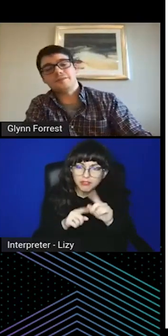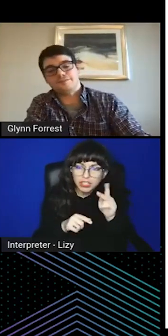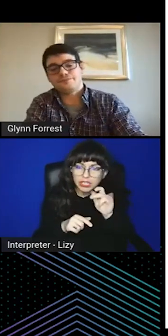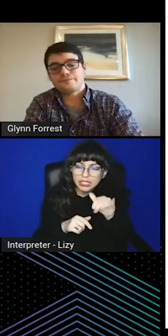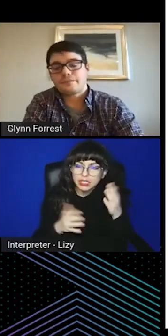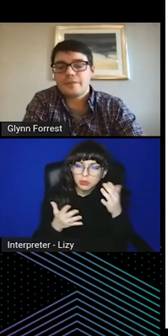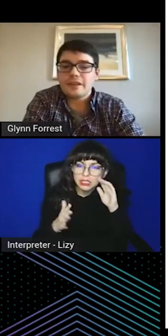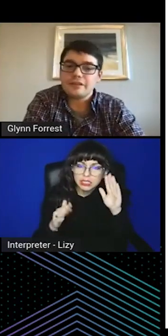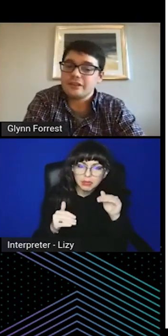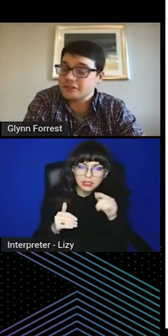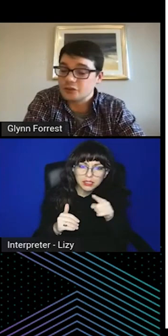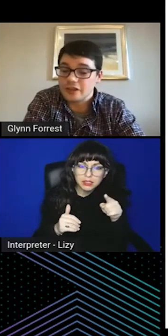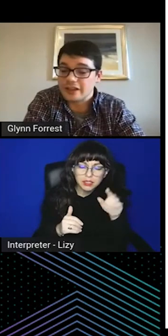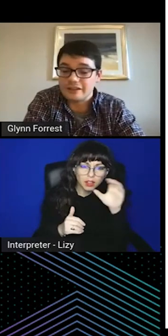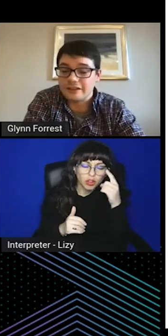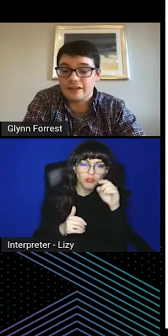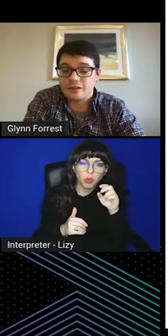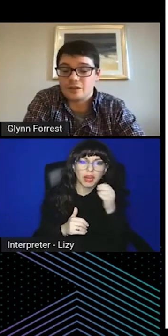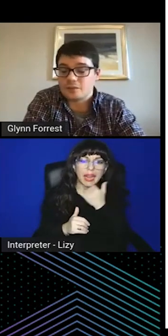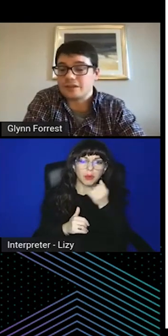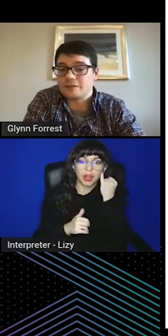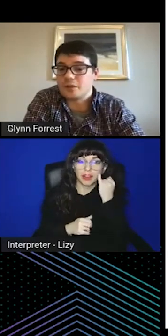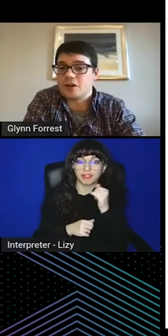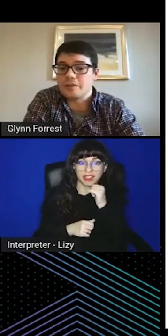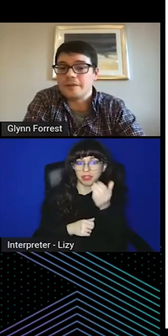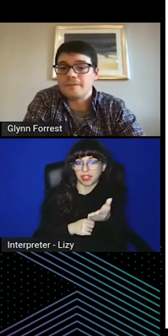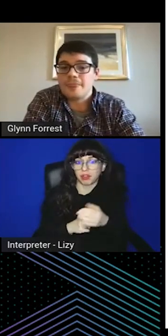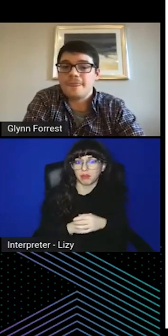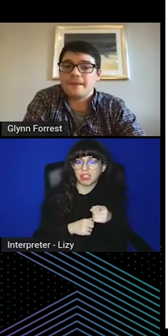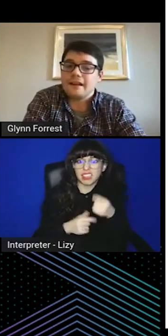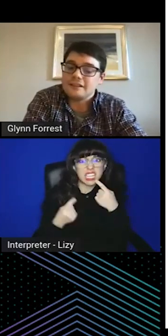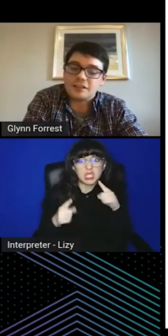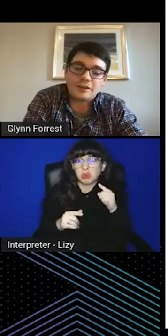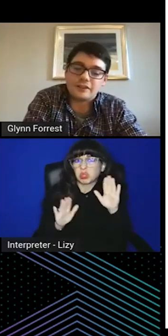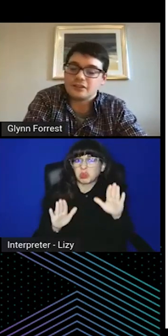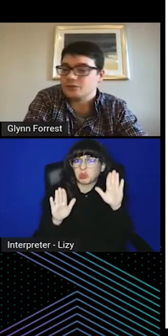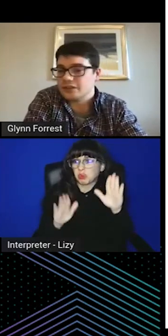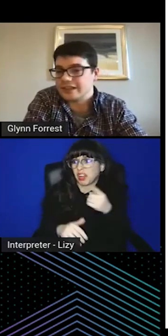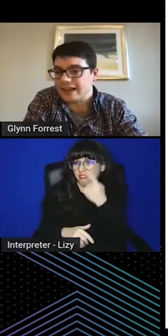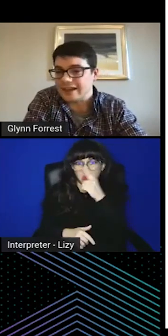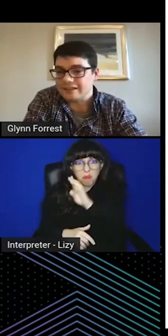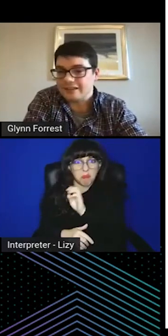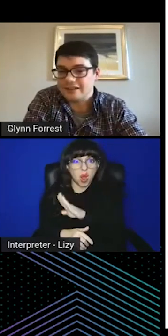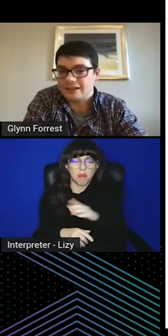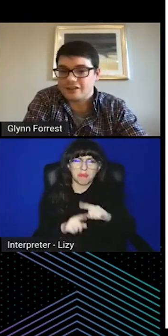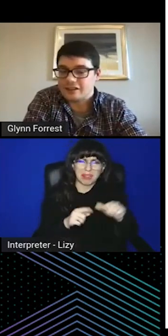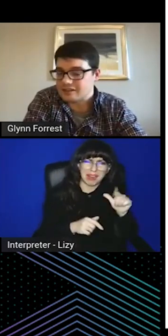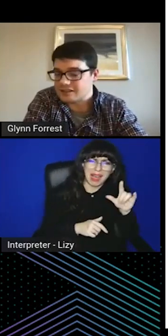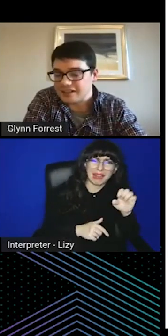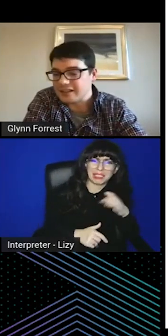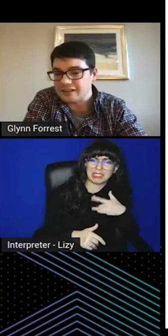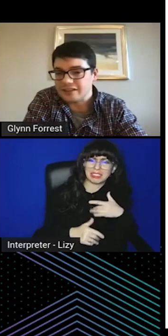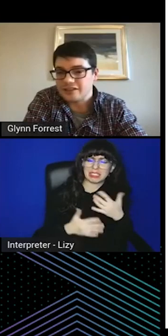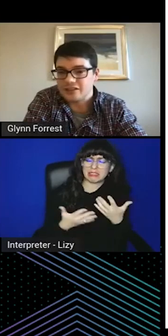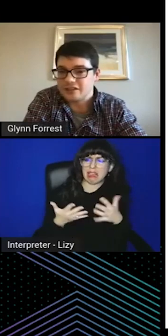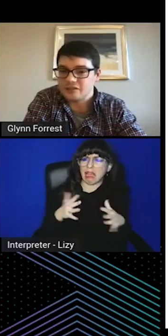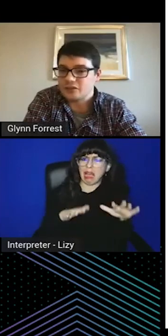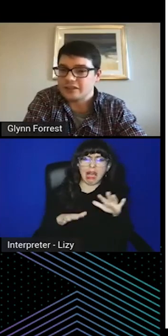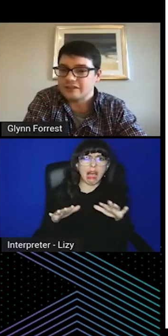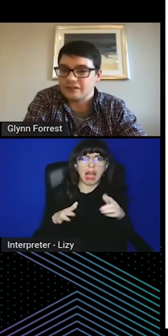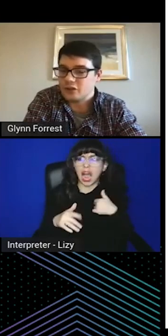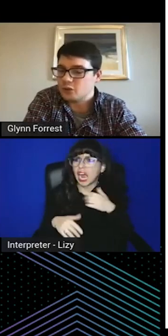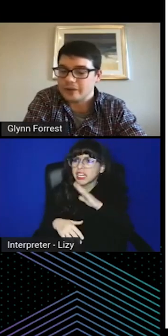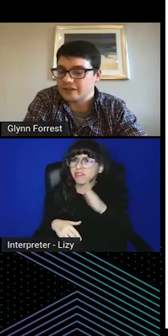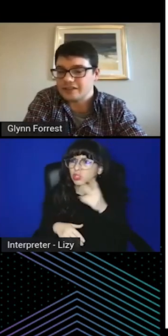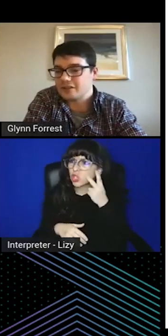exist. Now this is great, works well for Bob. Alice, however, doesn't really get a chance to see this. She doesn't